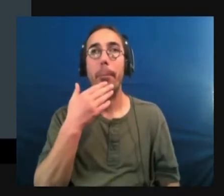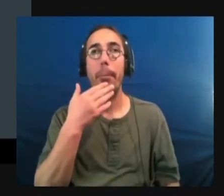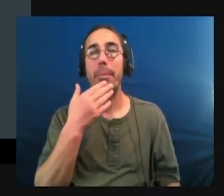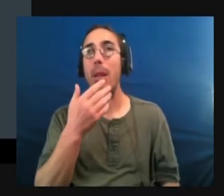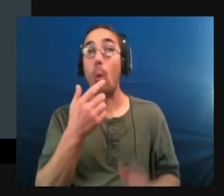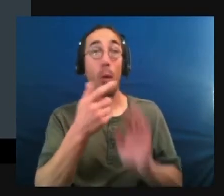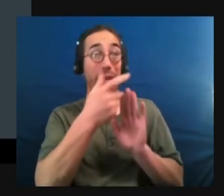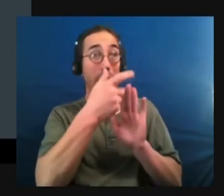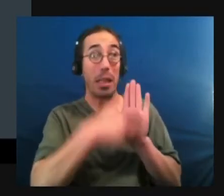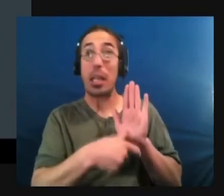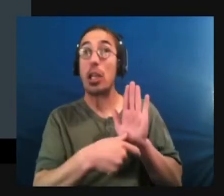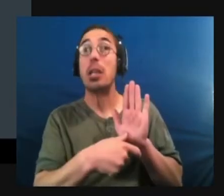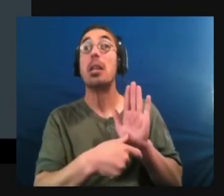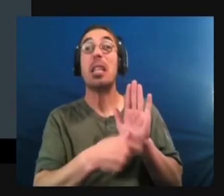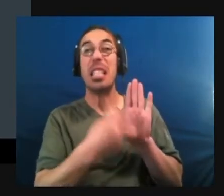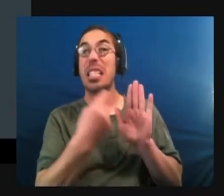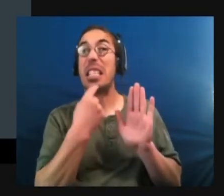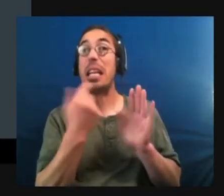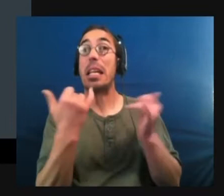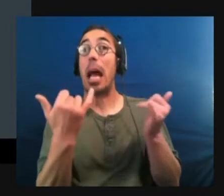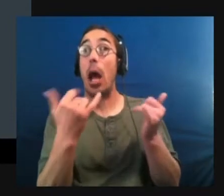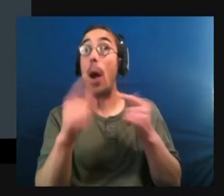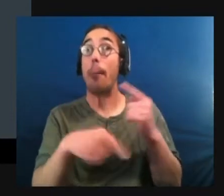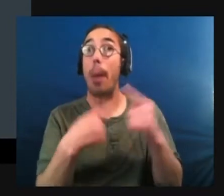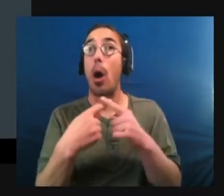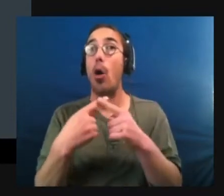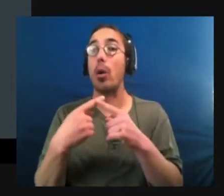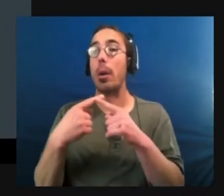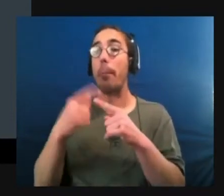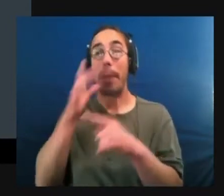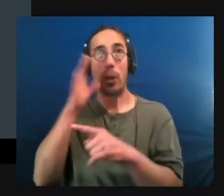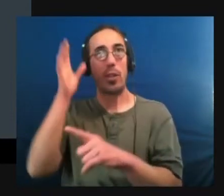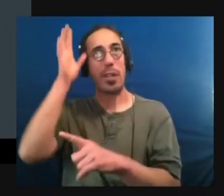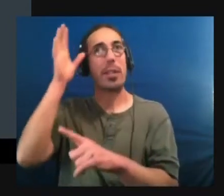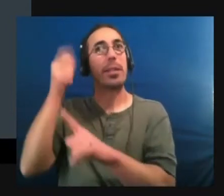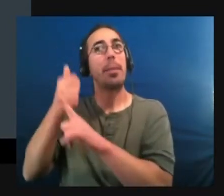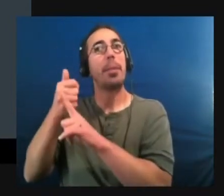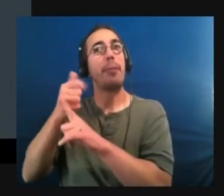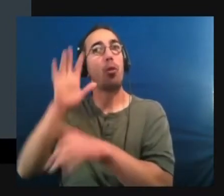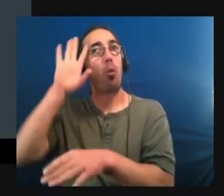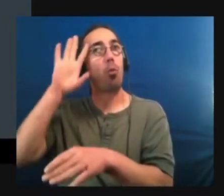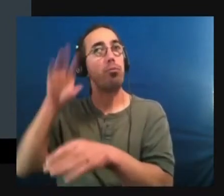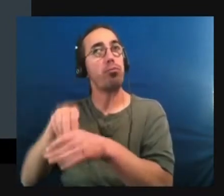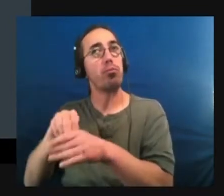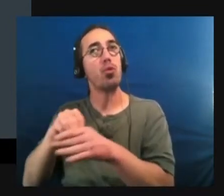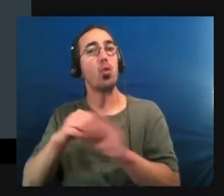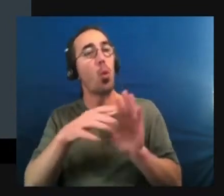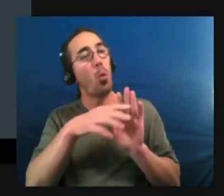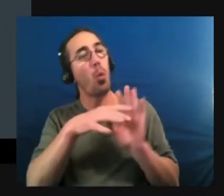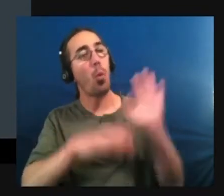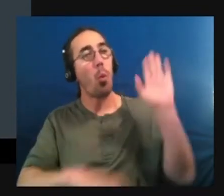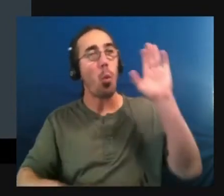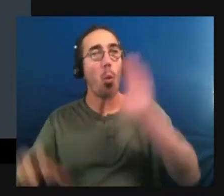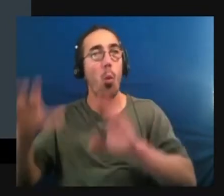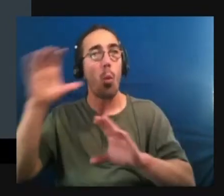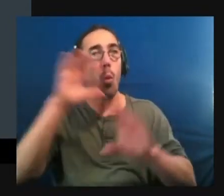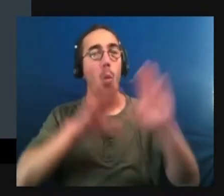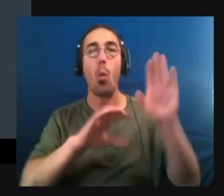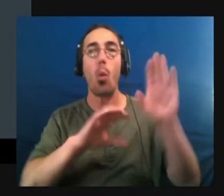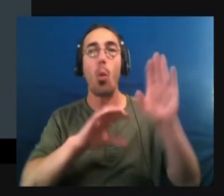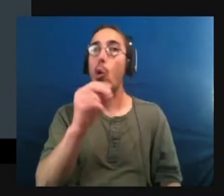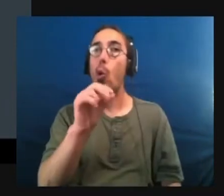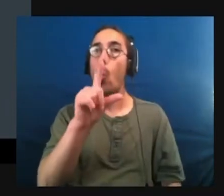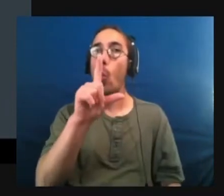now about autistic parents. So when I went into the literature and me and Google Scholar had a little